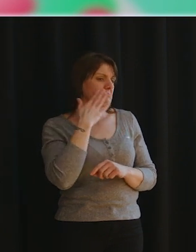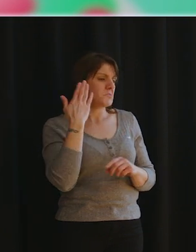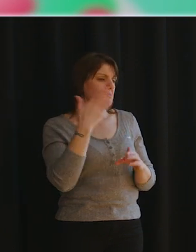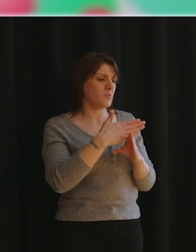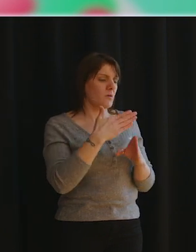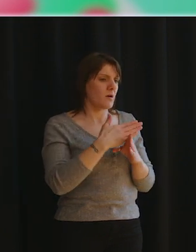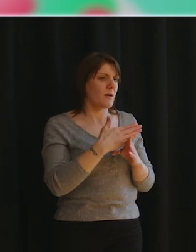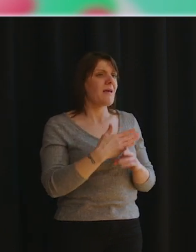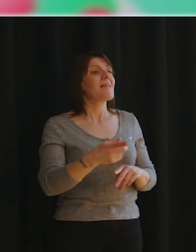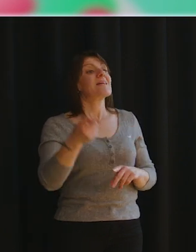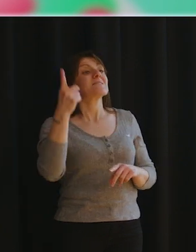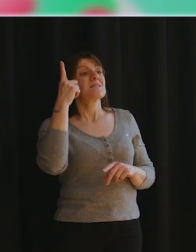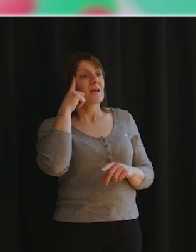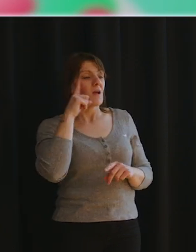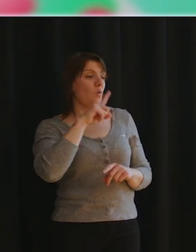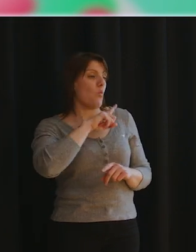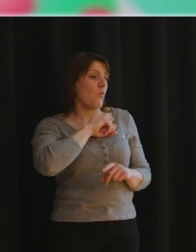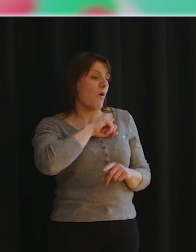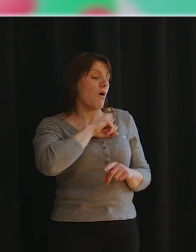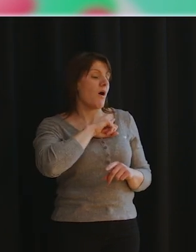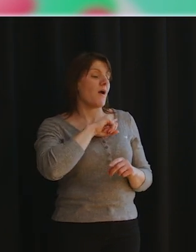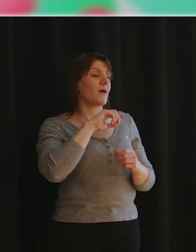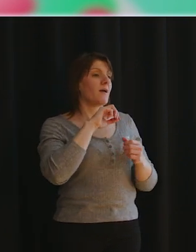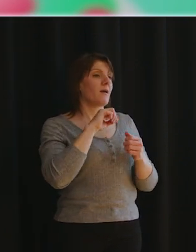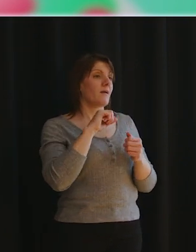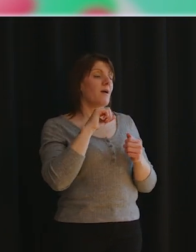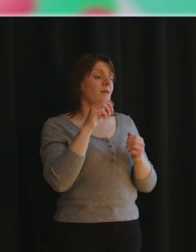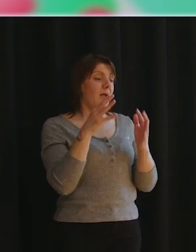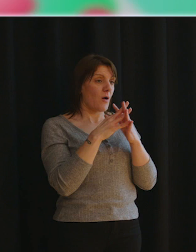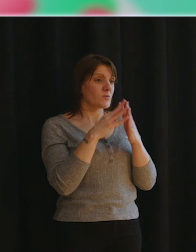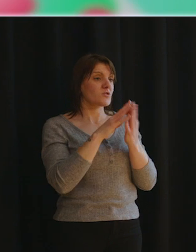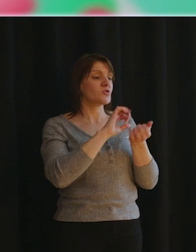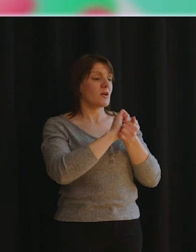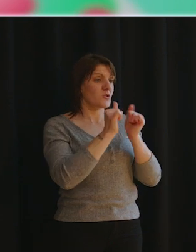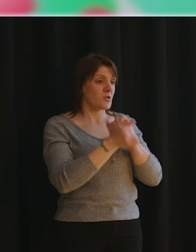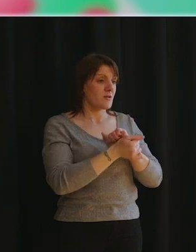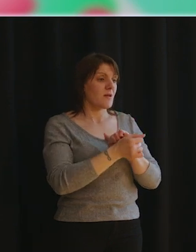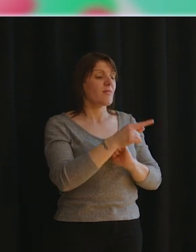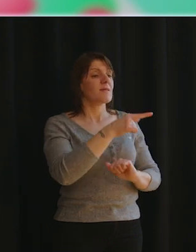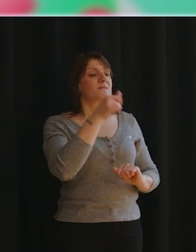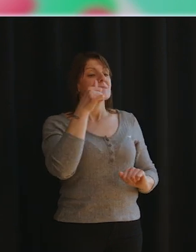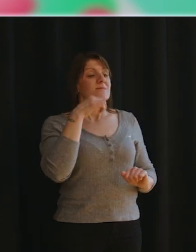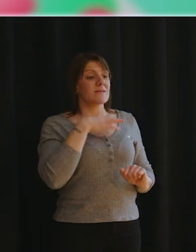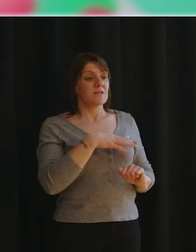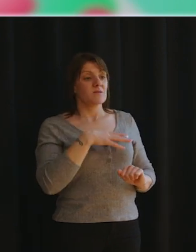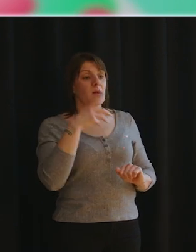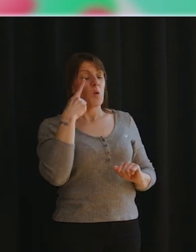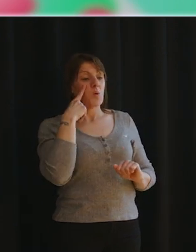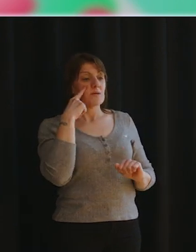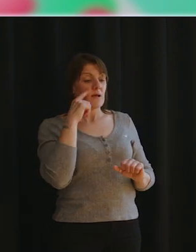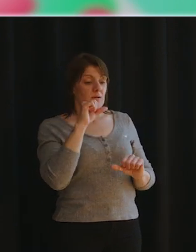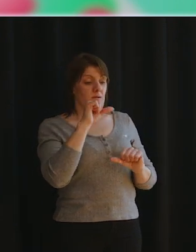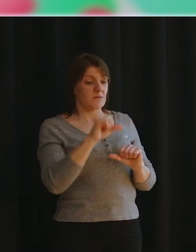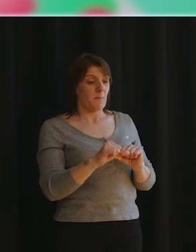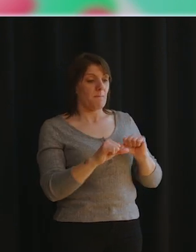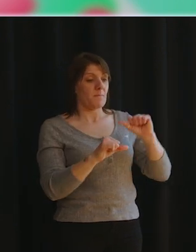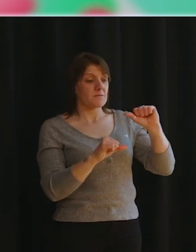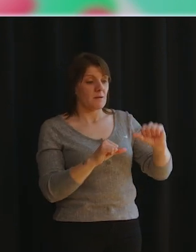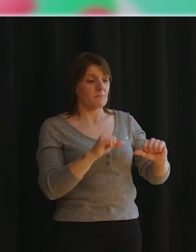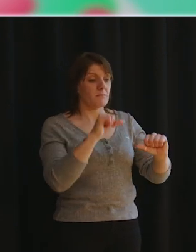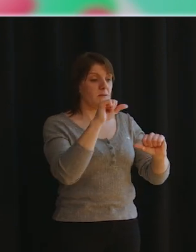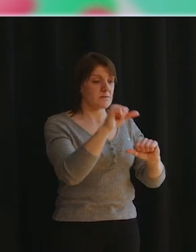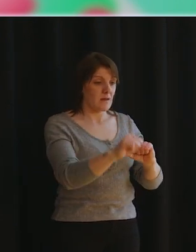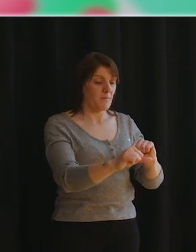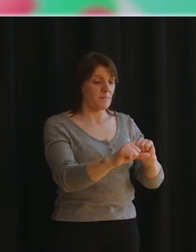it. That needs to be managed in a thought-through, step-by-step fashion. Because if it's not, all that the